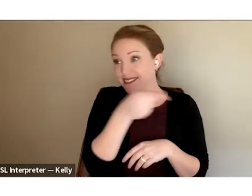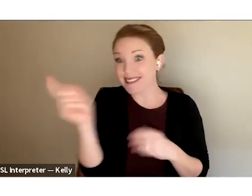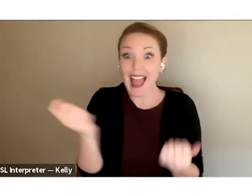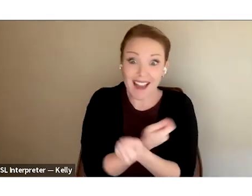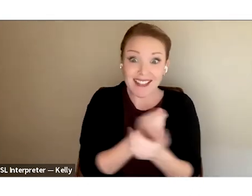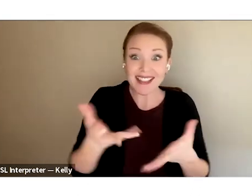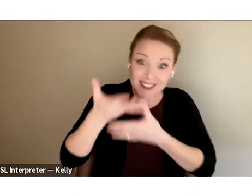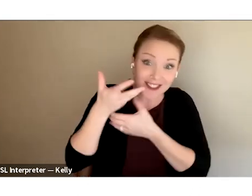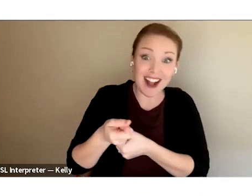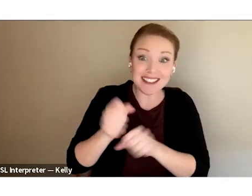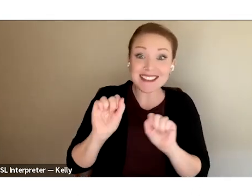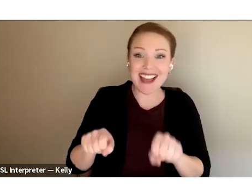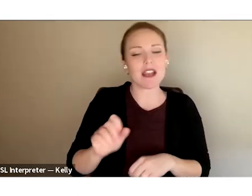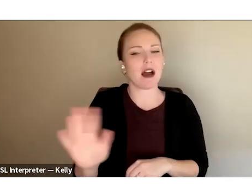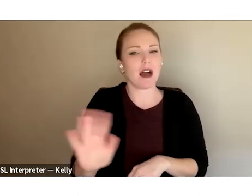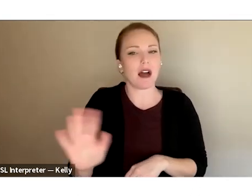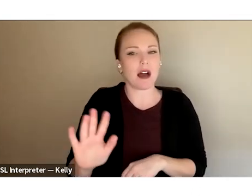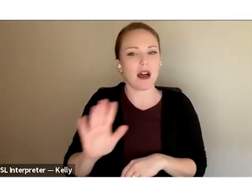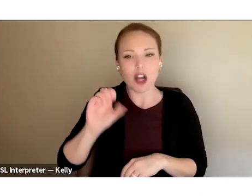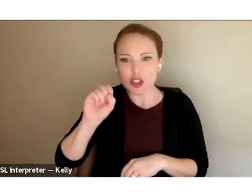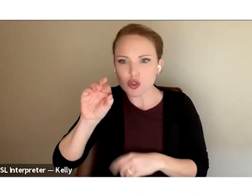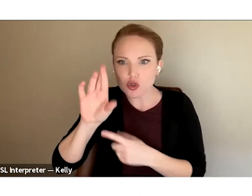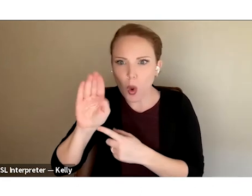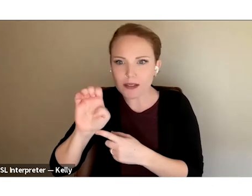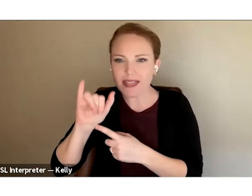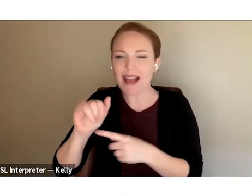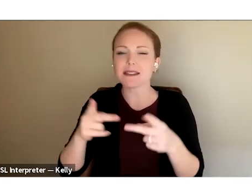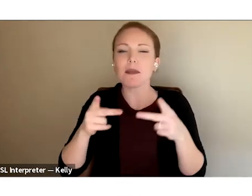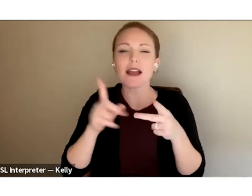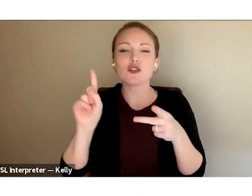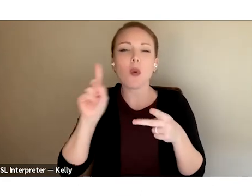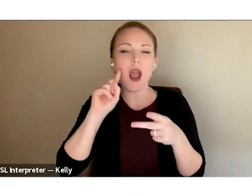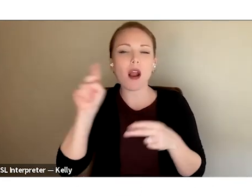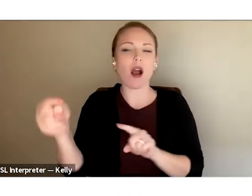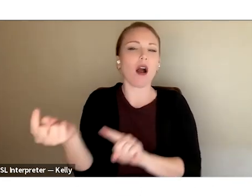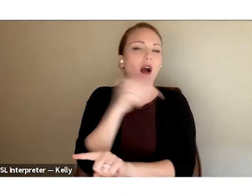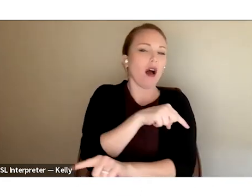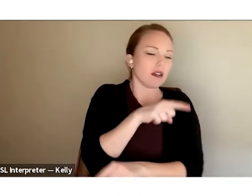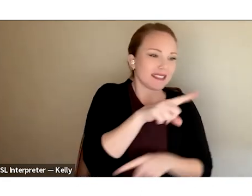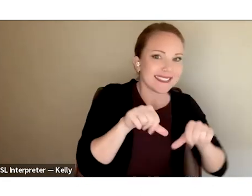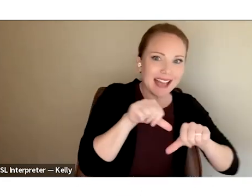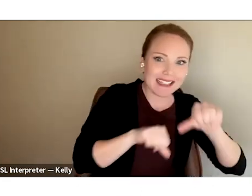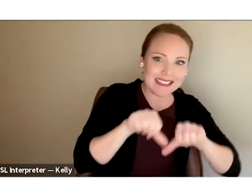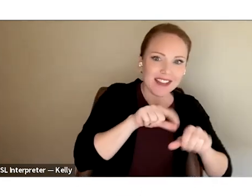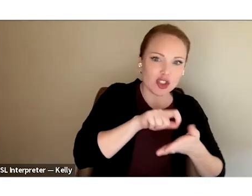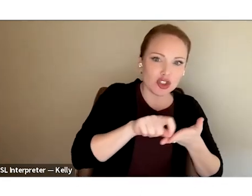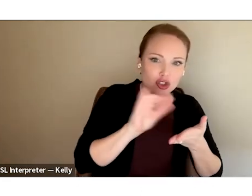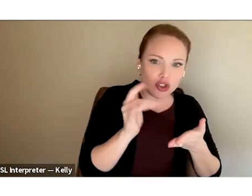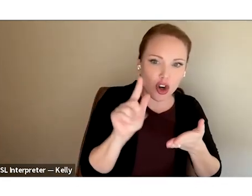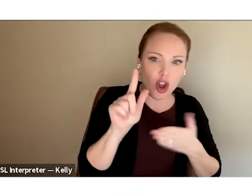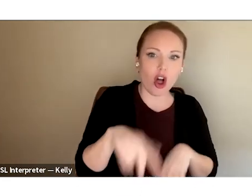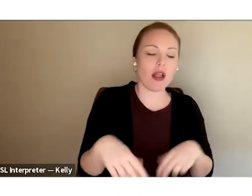to sources as places, again, where you can say, oh, this is a scientific journal. This is a more